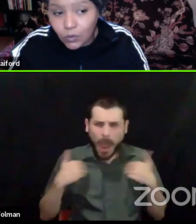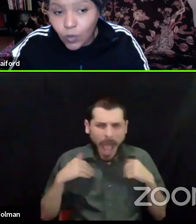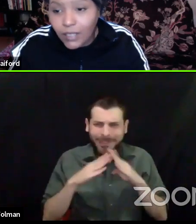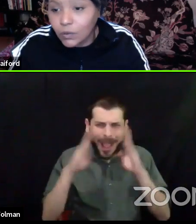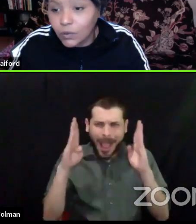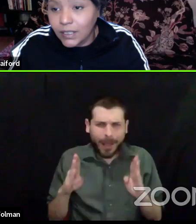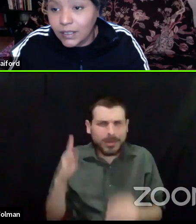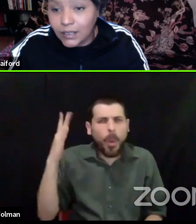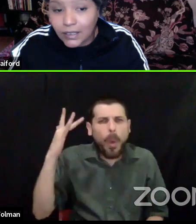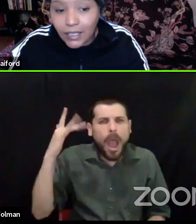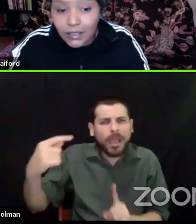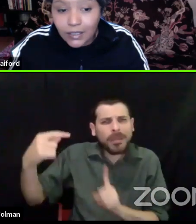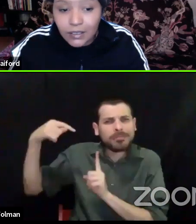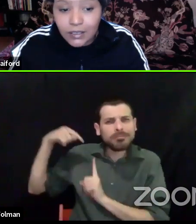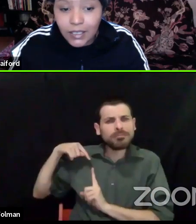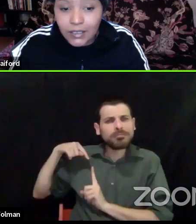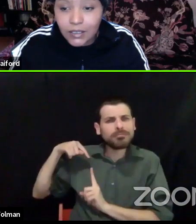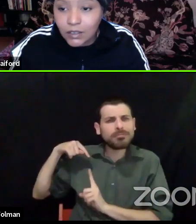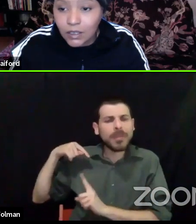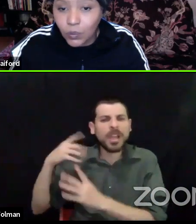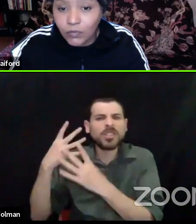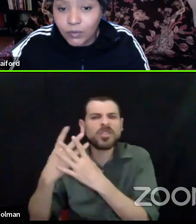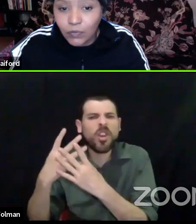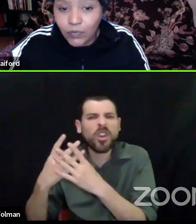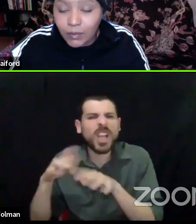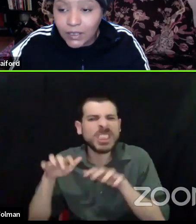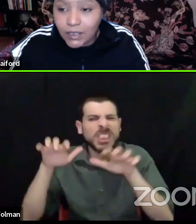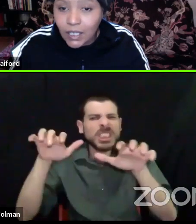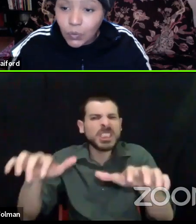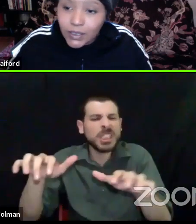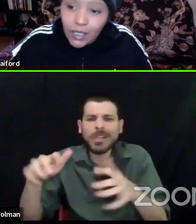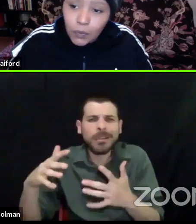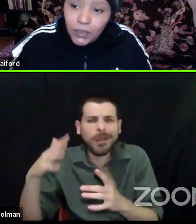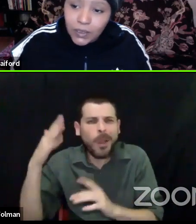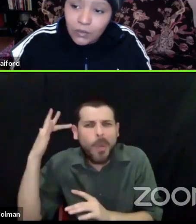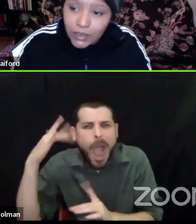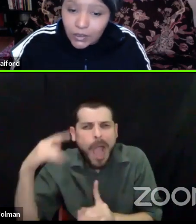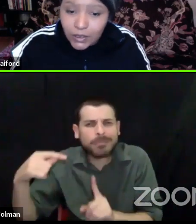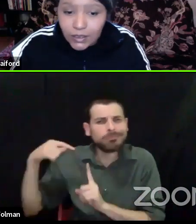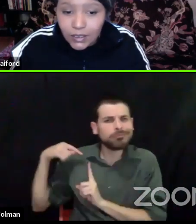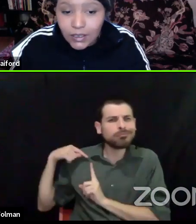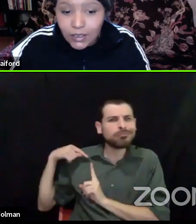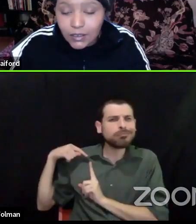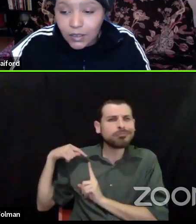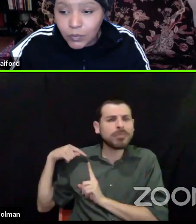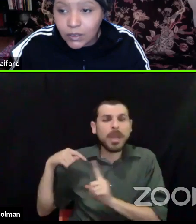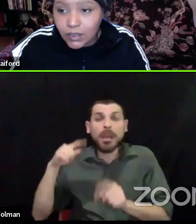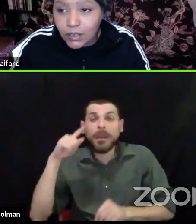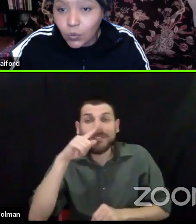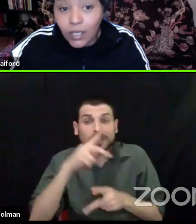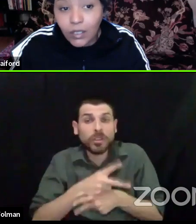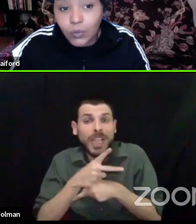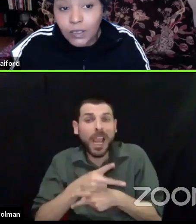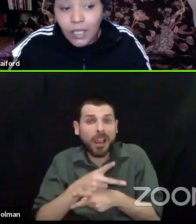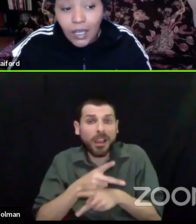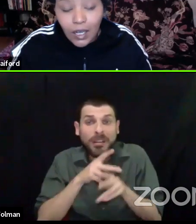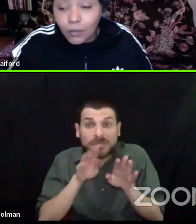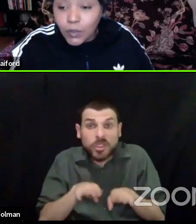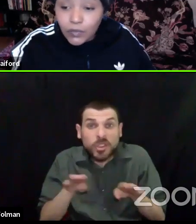incarceration? Why do we lead the state in taking children away from their families without putting resources into those communities? Why are